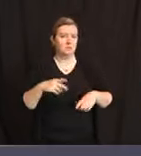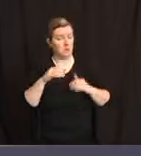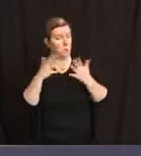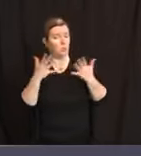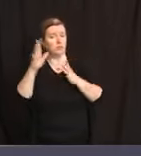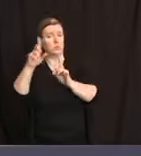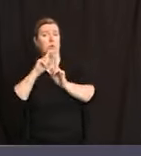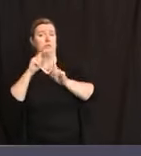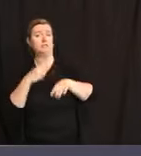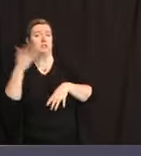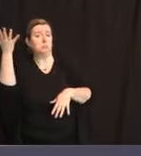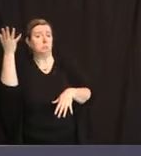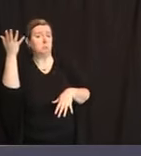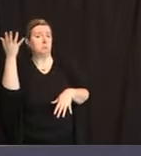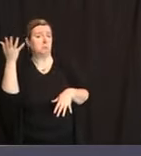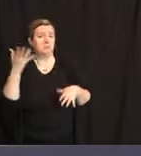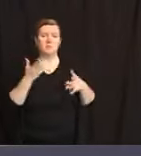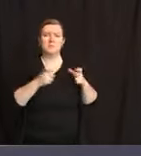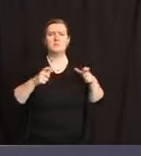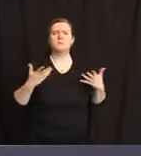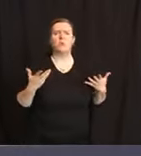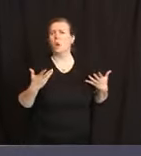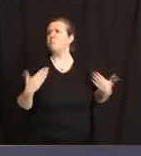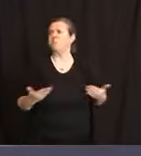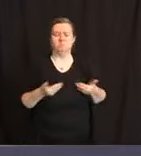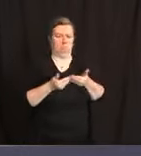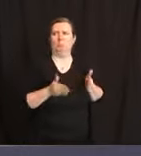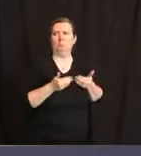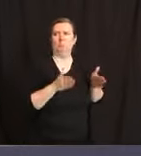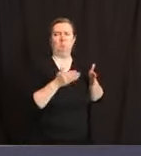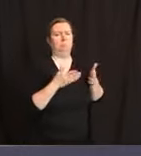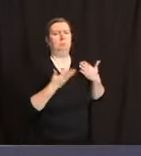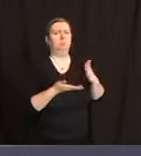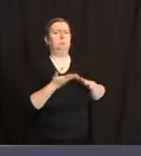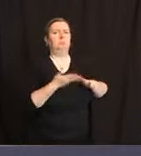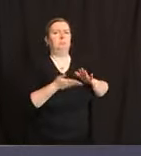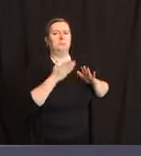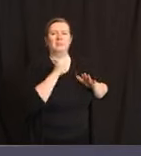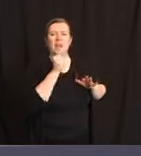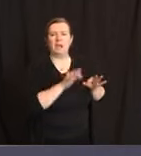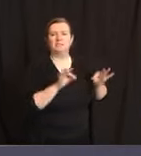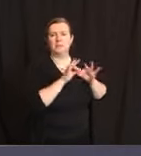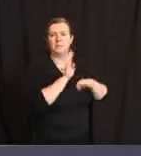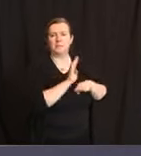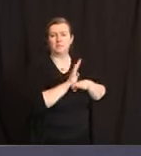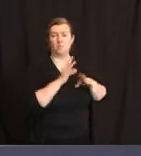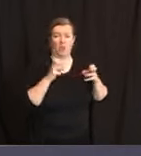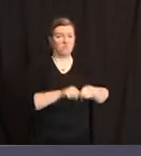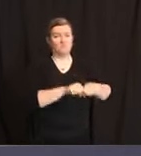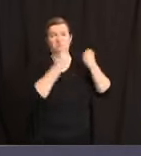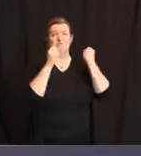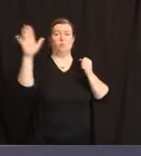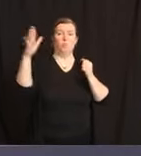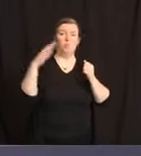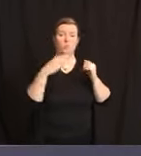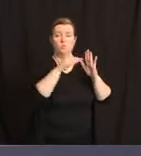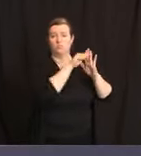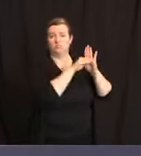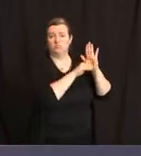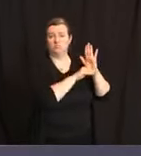folks that are still operating businesses that are non-essential and can't be opened under your order. How do you respond to that? Do you want to hit real quick